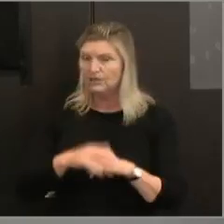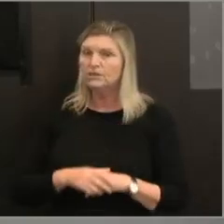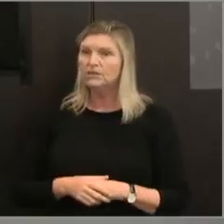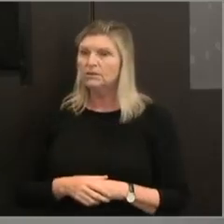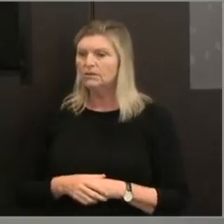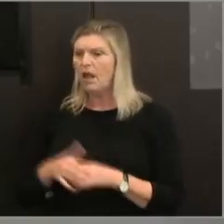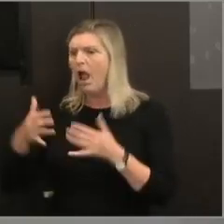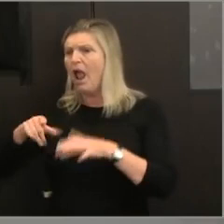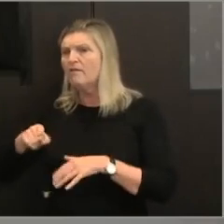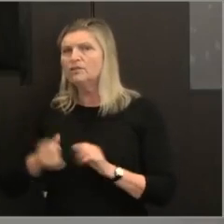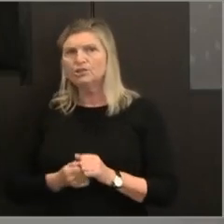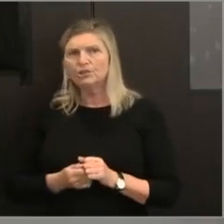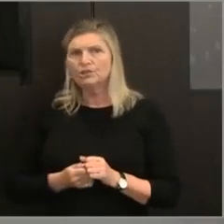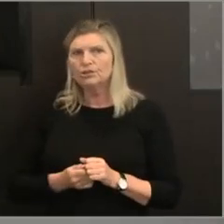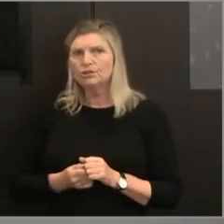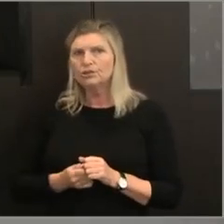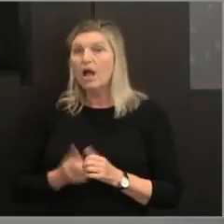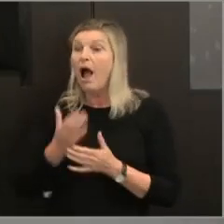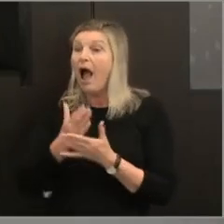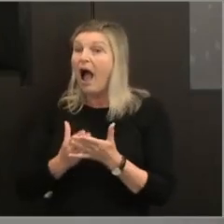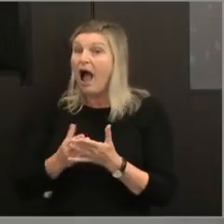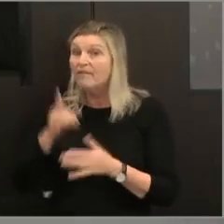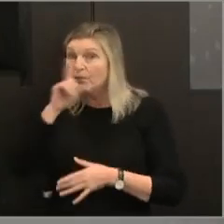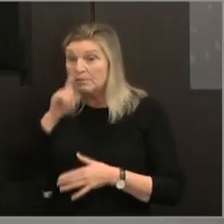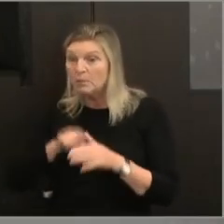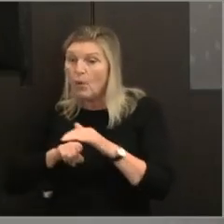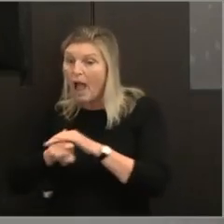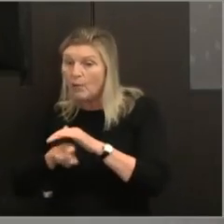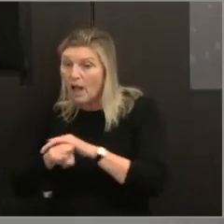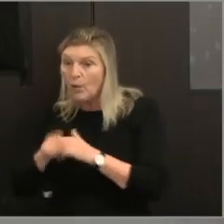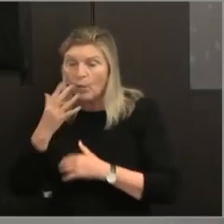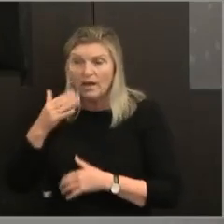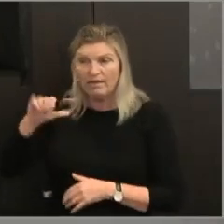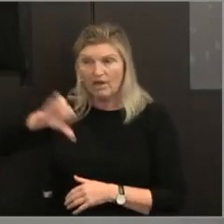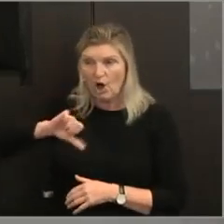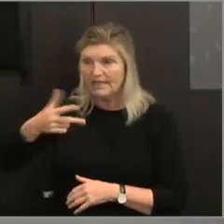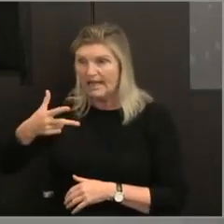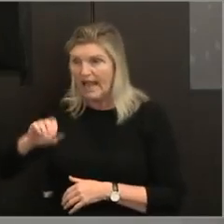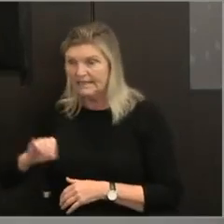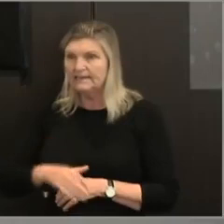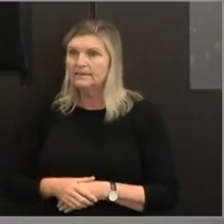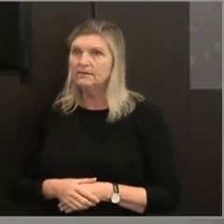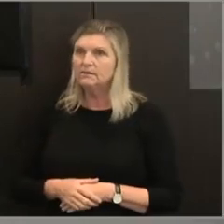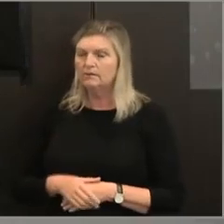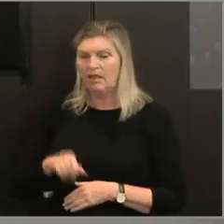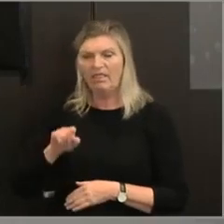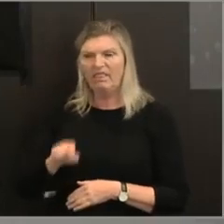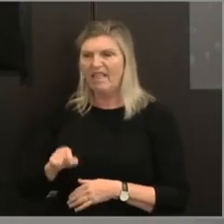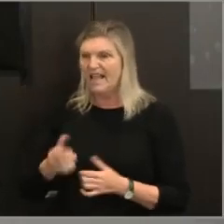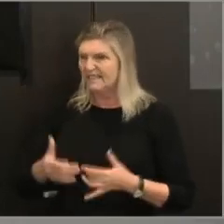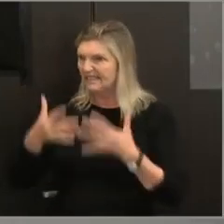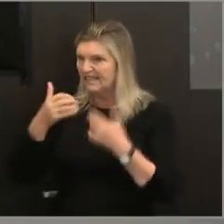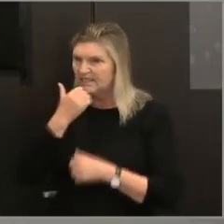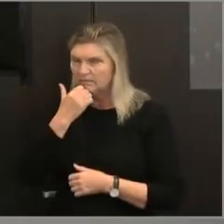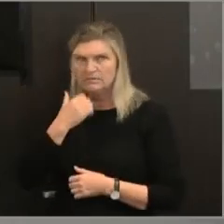on average they were less than half that number in the 1980s. That is an especially shameful statistic.